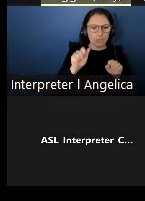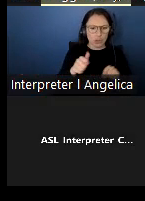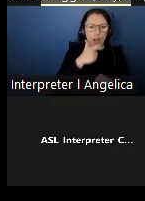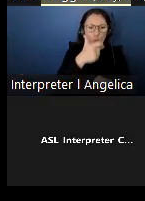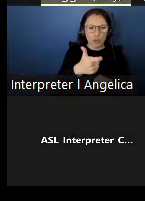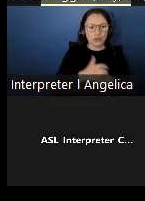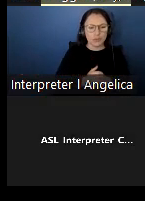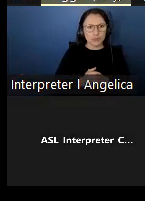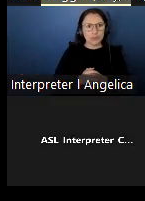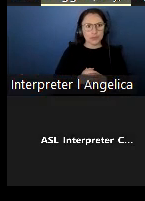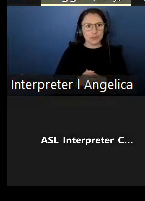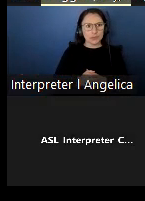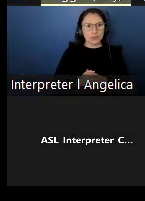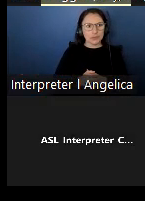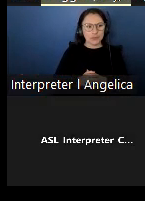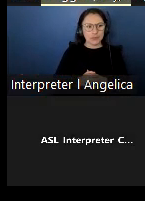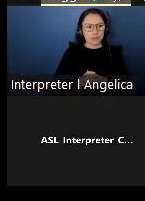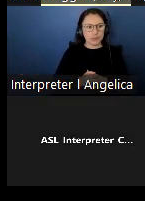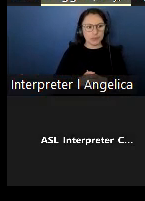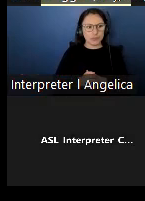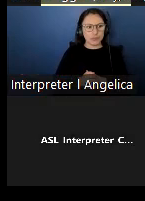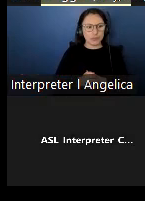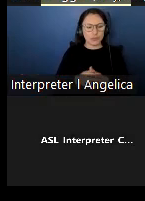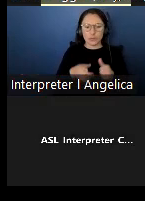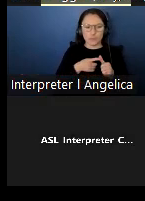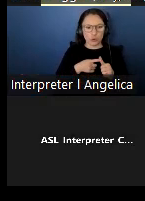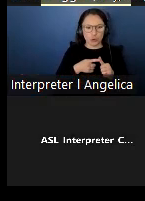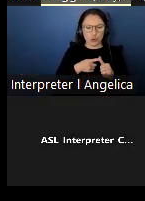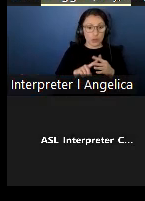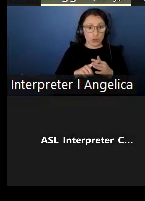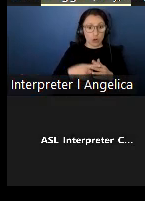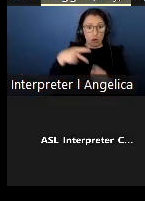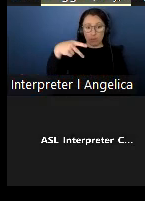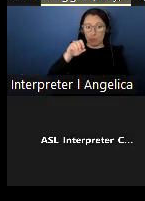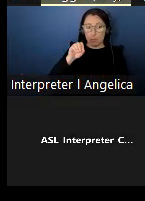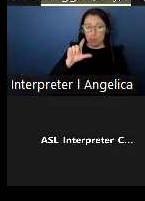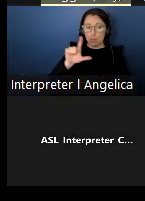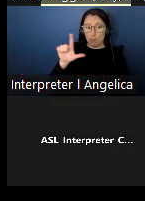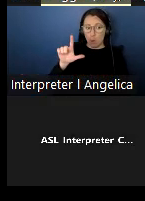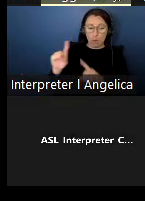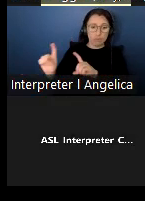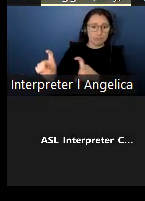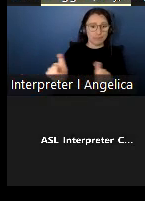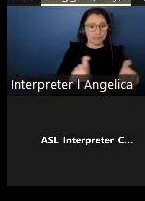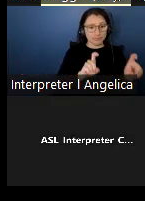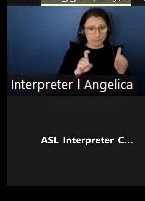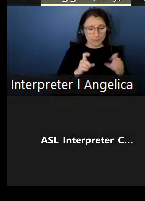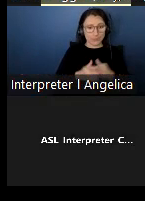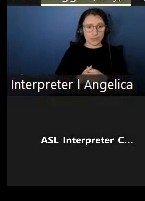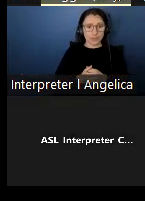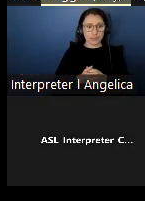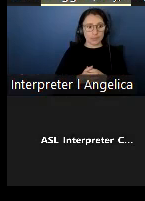well. So let's start off with some poll questions, and I'm going to see if these are